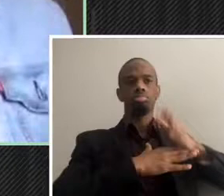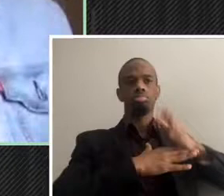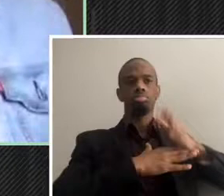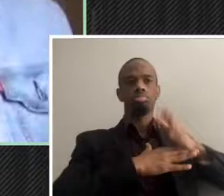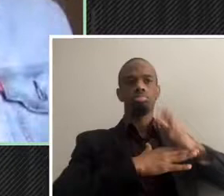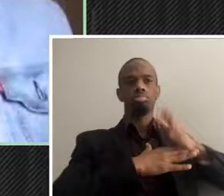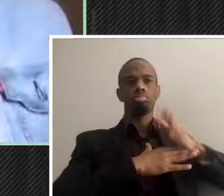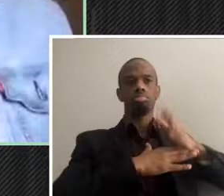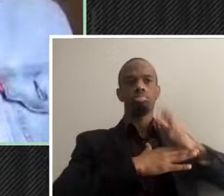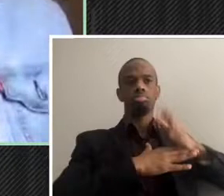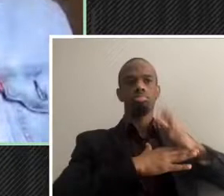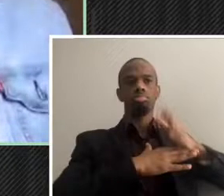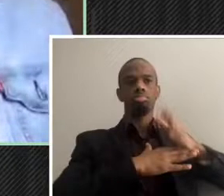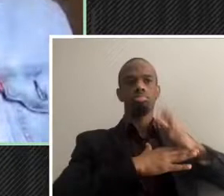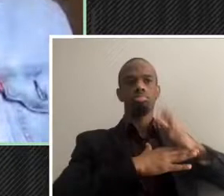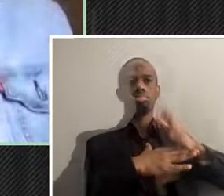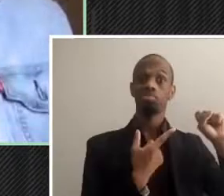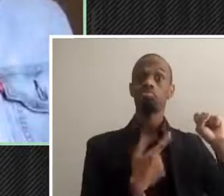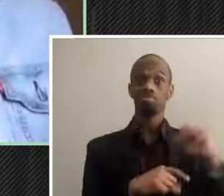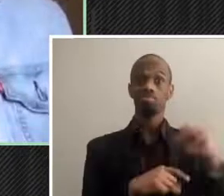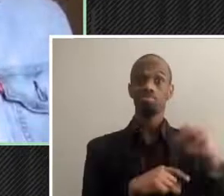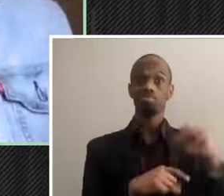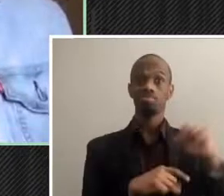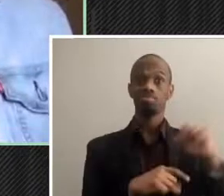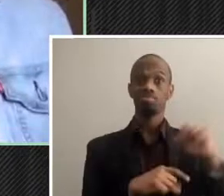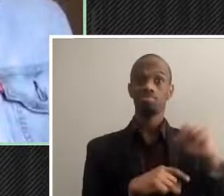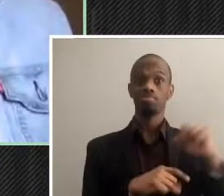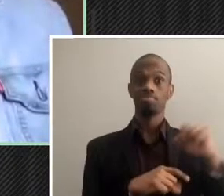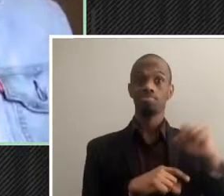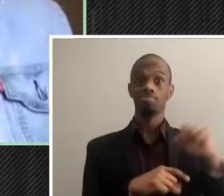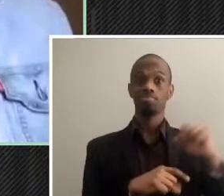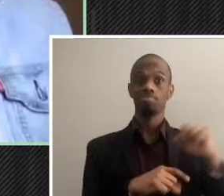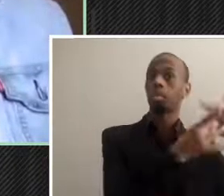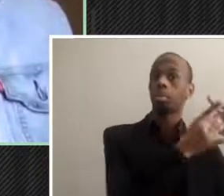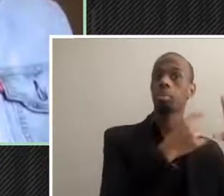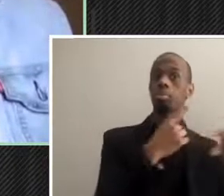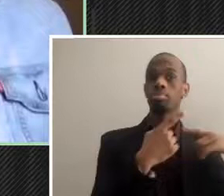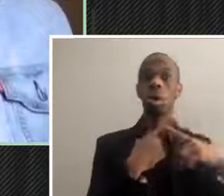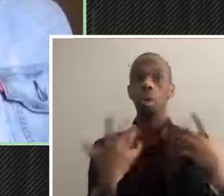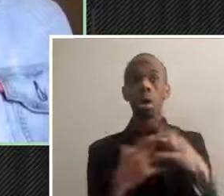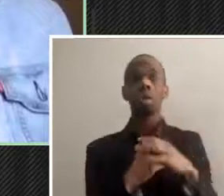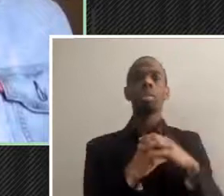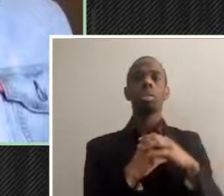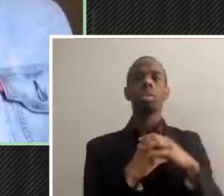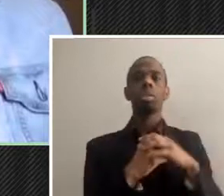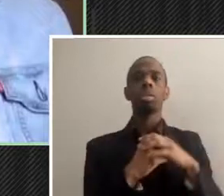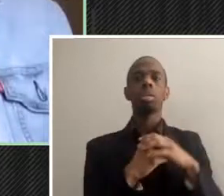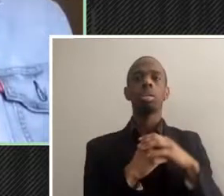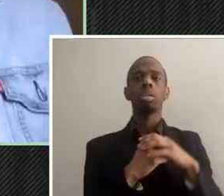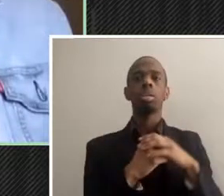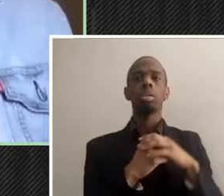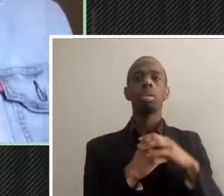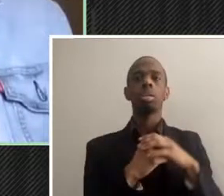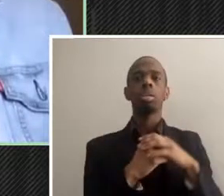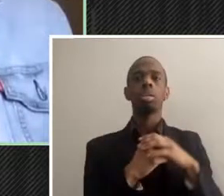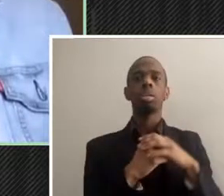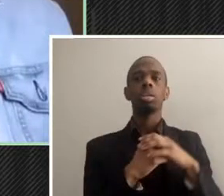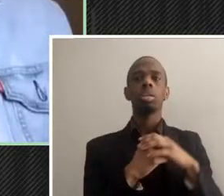about young people driving change in community where it feels and seems,